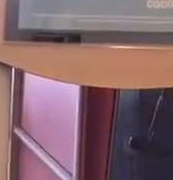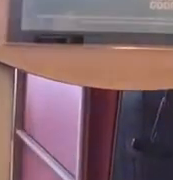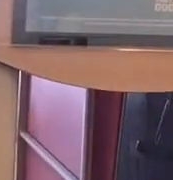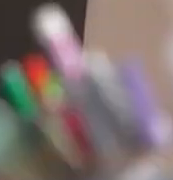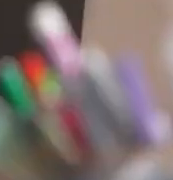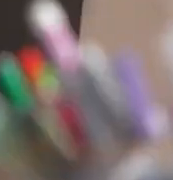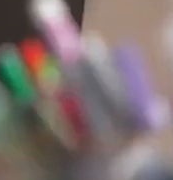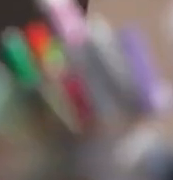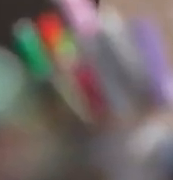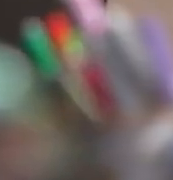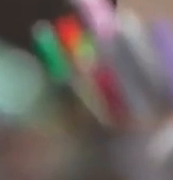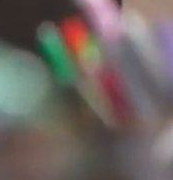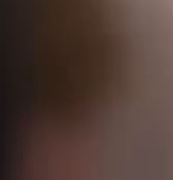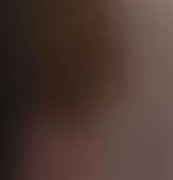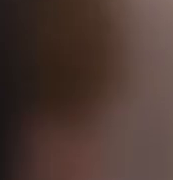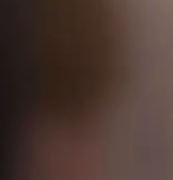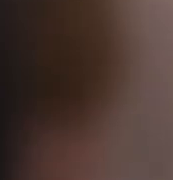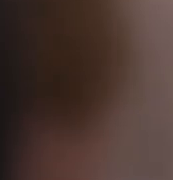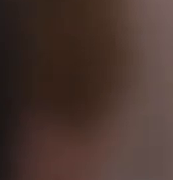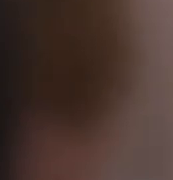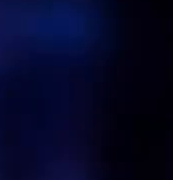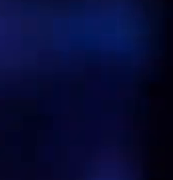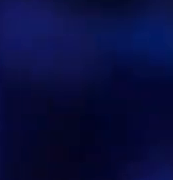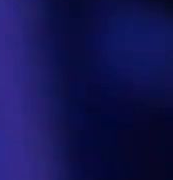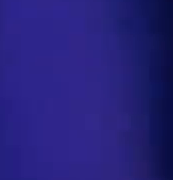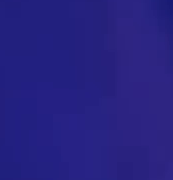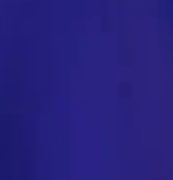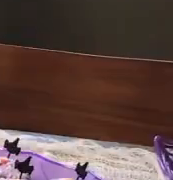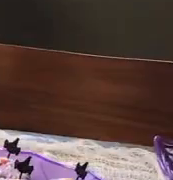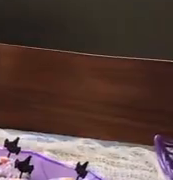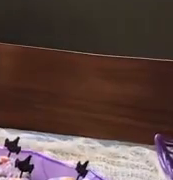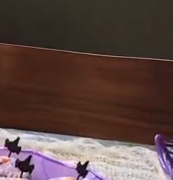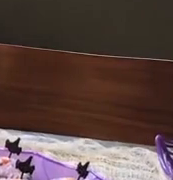to work, to visit,